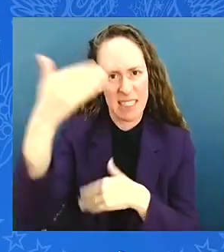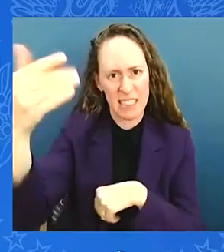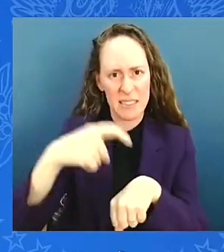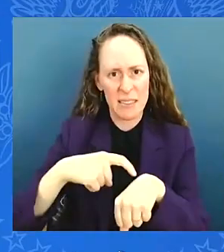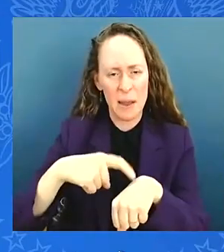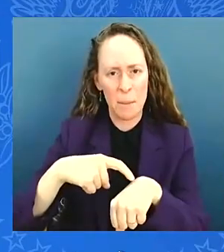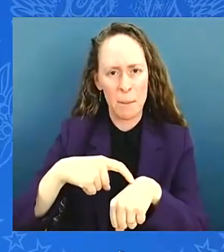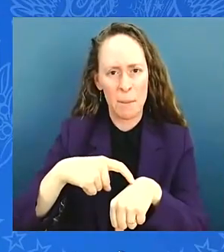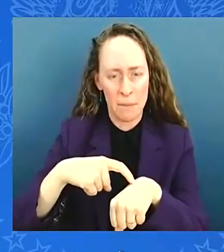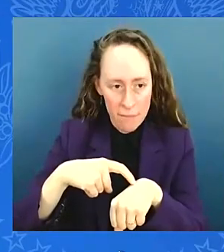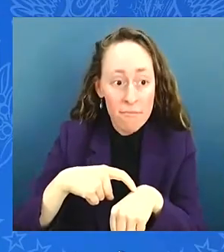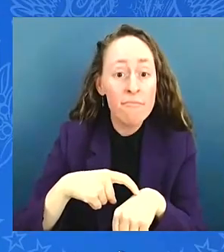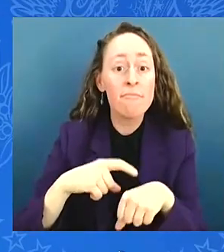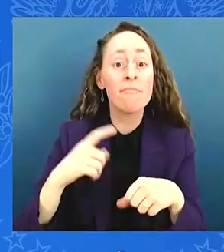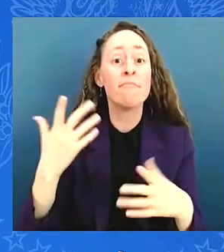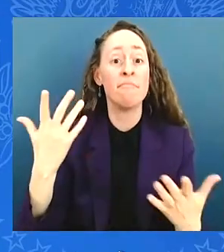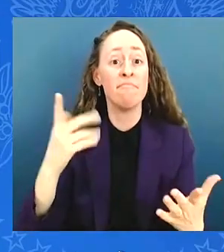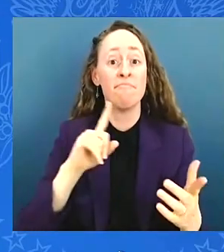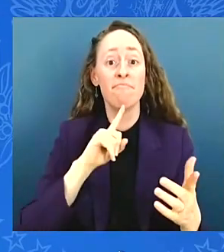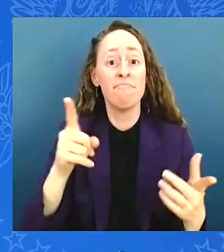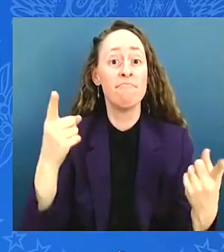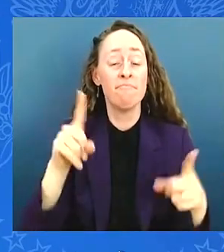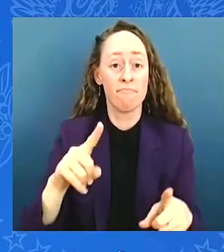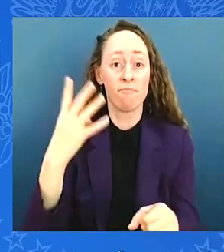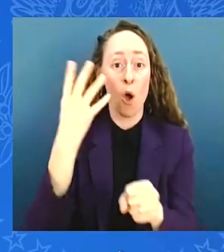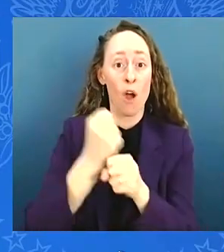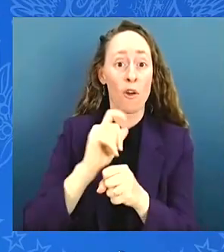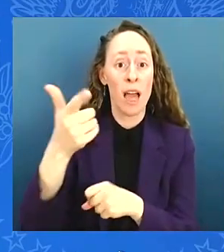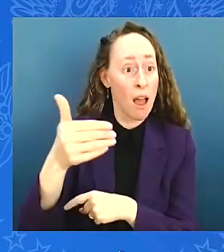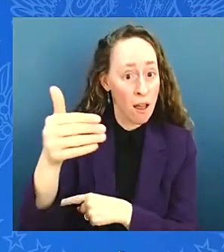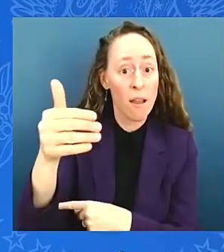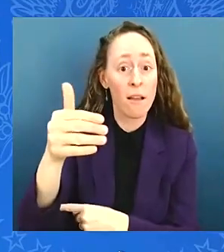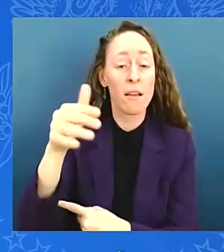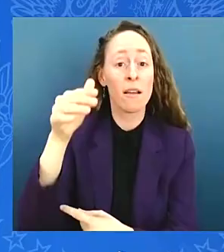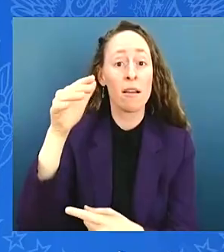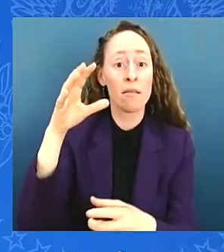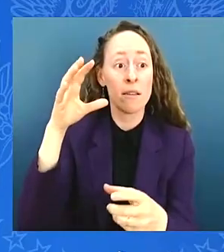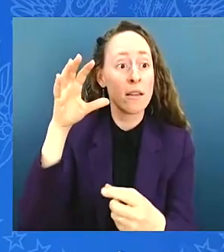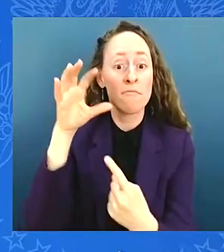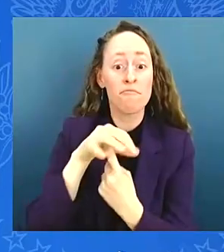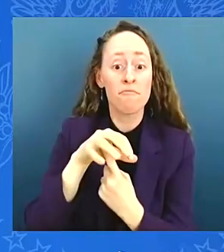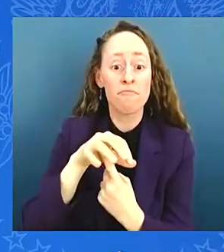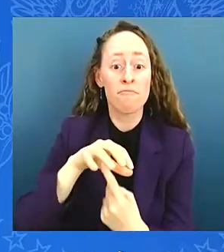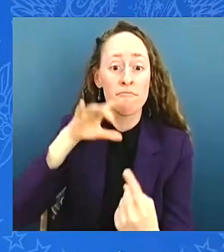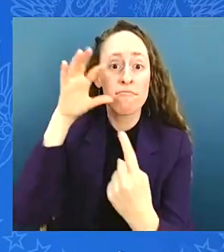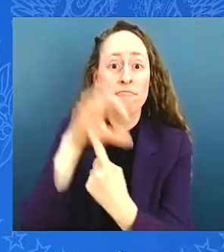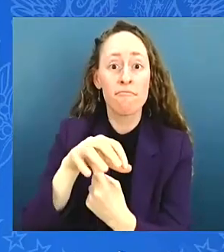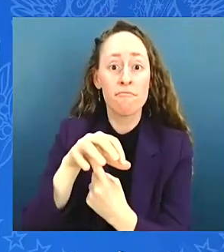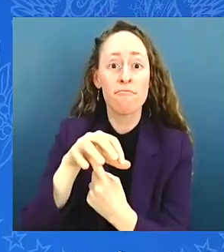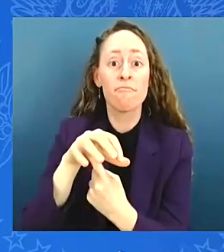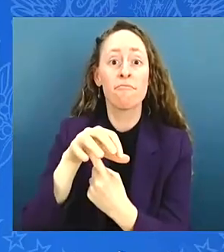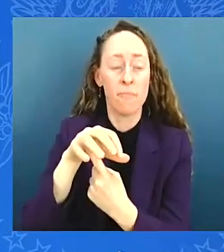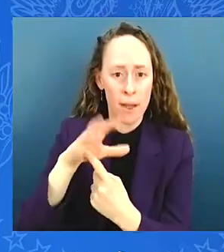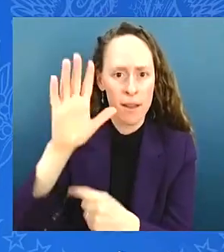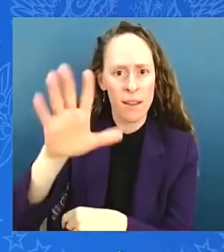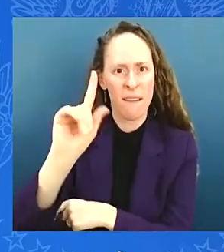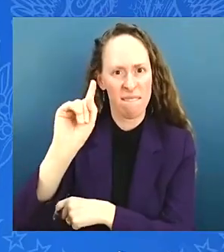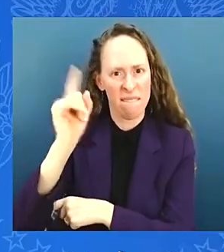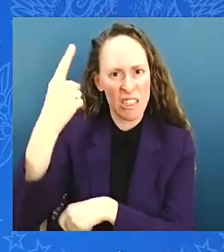17 years, there's back-to-back men's college basketball champions, the UConn Huskies.